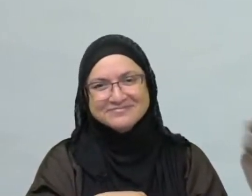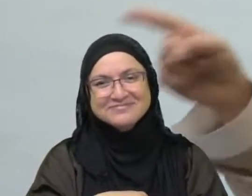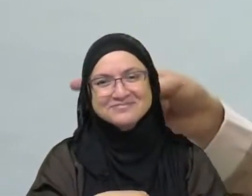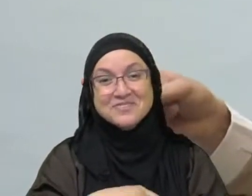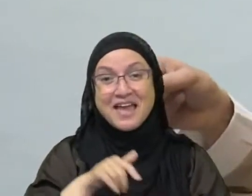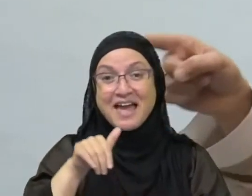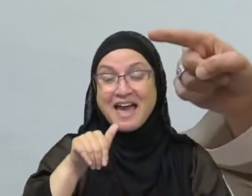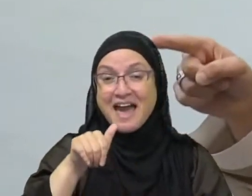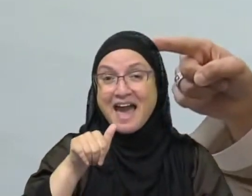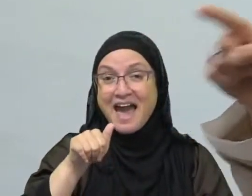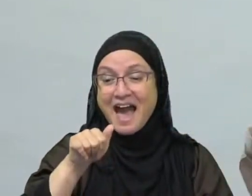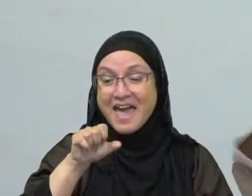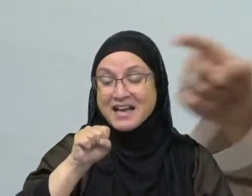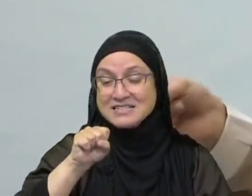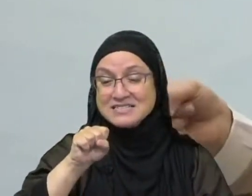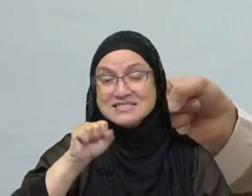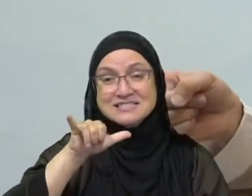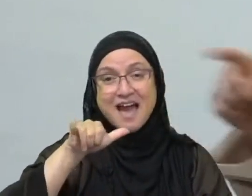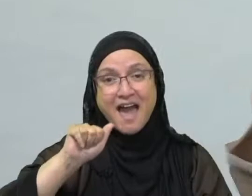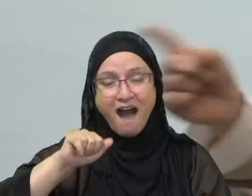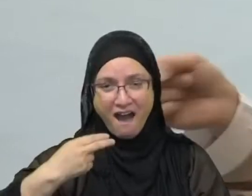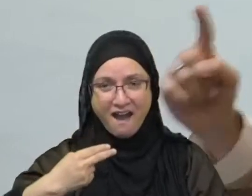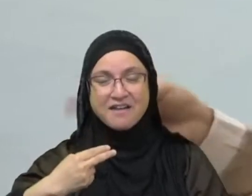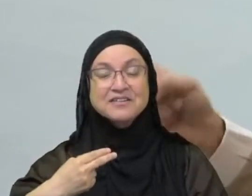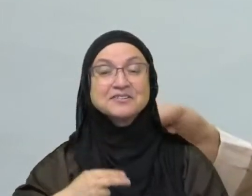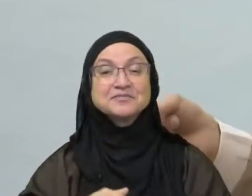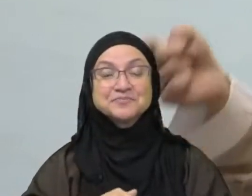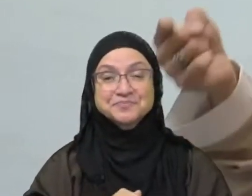by her Pharaoh, the wife of Fir'aun, the